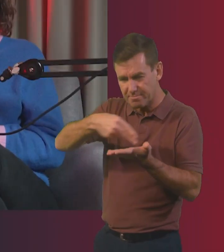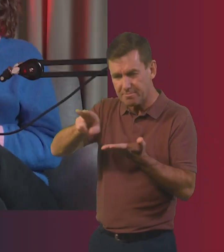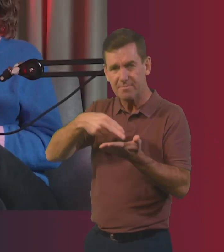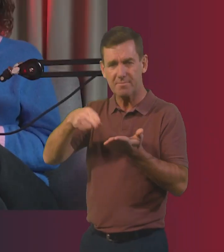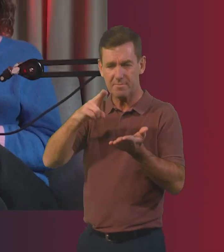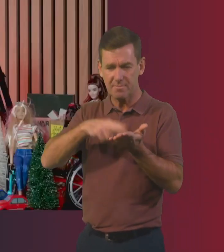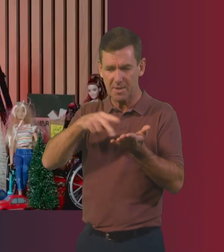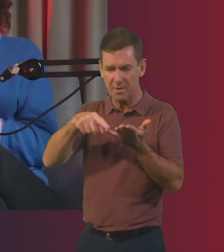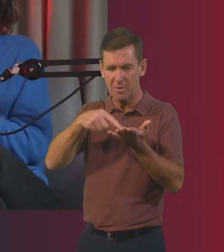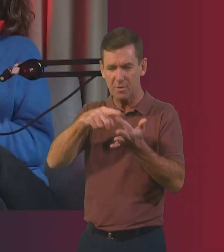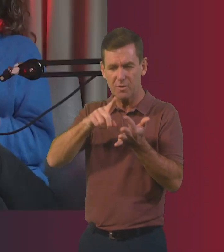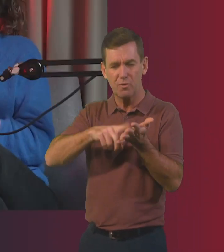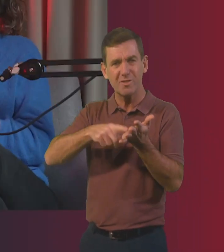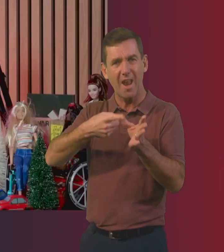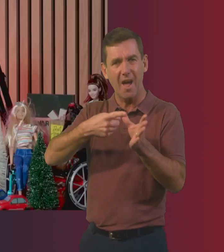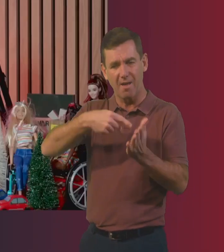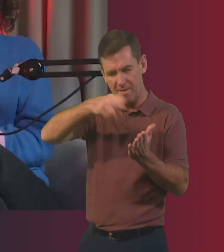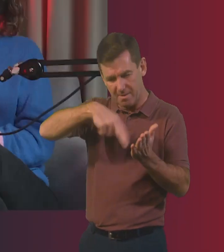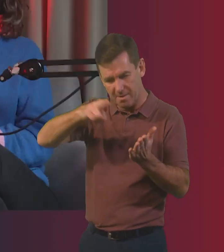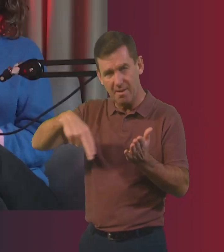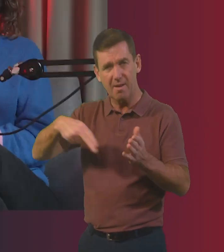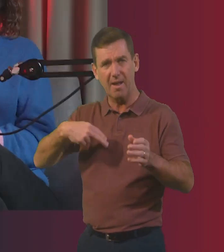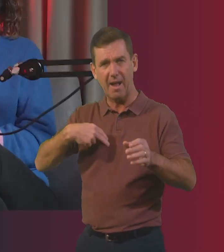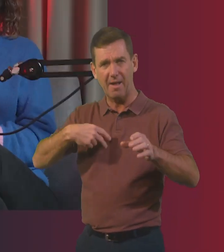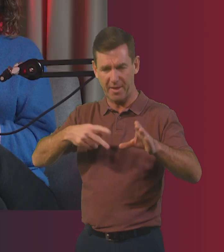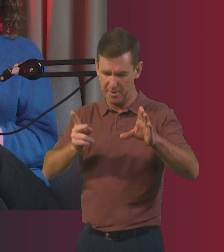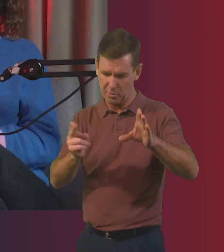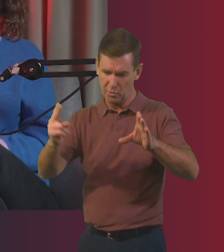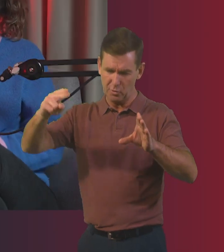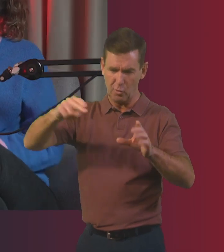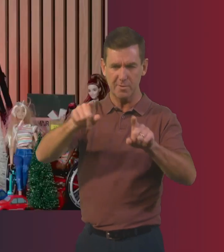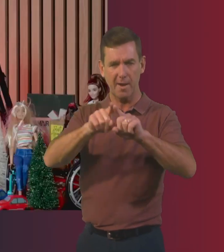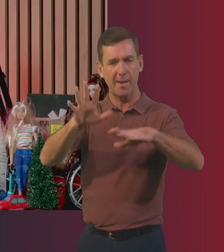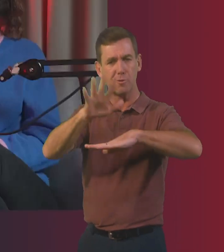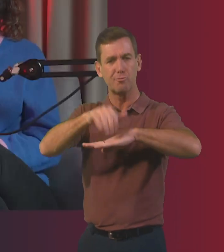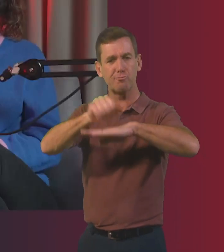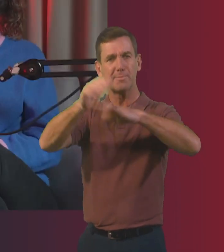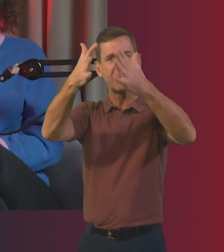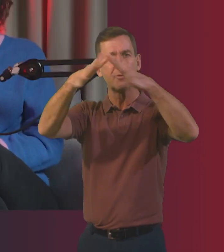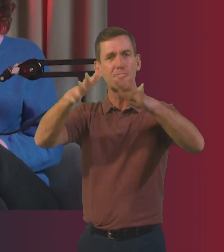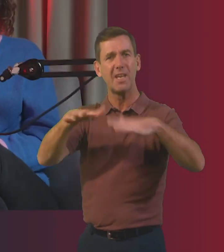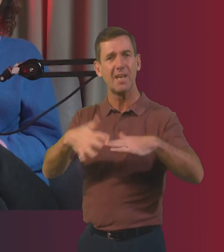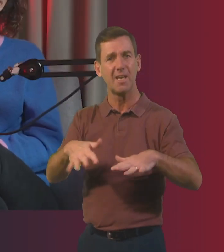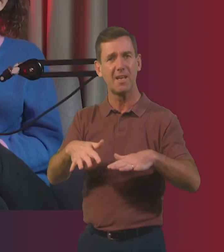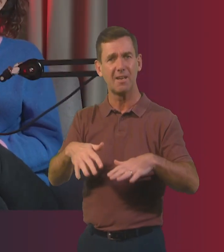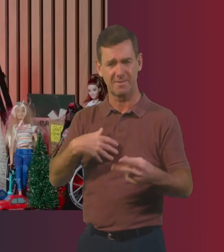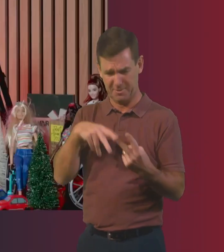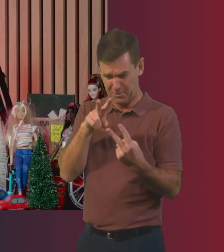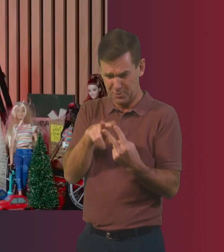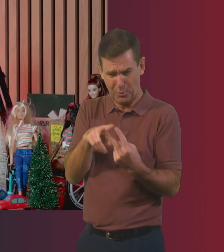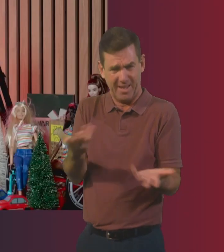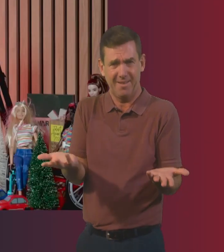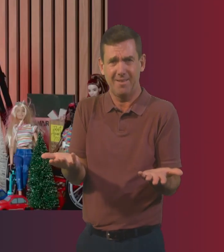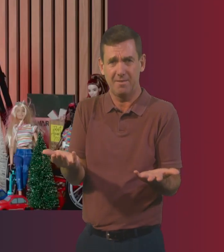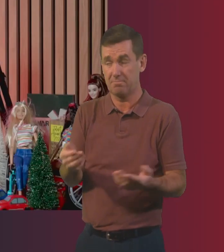thing, spread it on, and then cut it into the shape of the pastry and twist it up. Oh, my kids would love that. Yeah. Two ingredients. That's two ingredients. 2 ingredients. You could